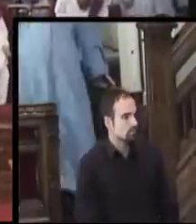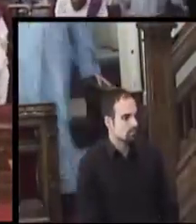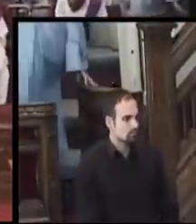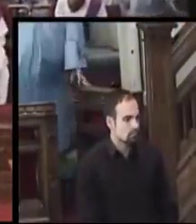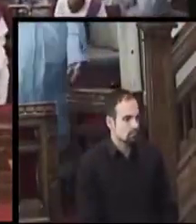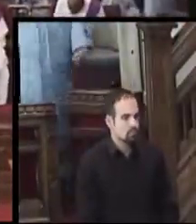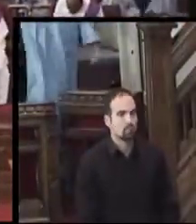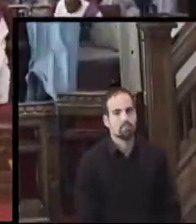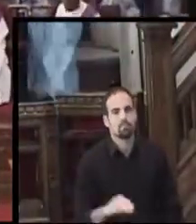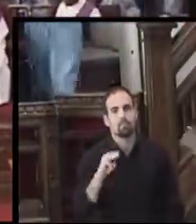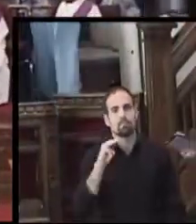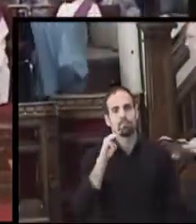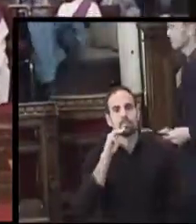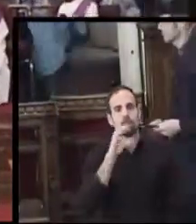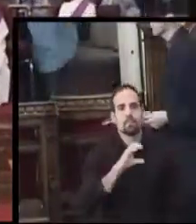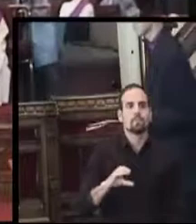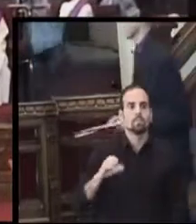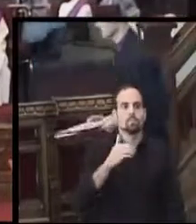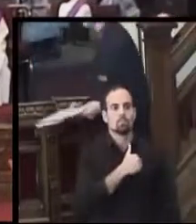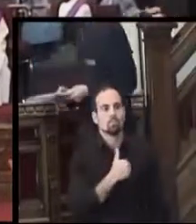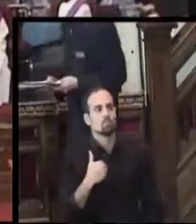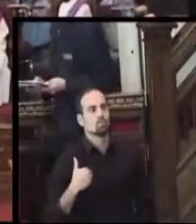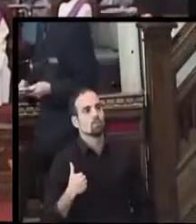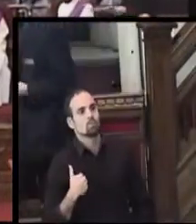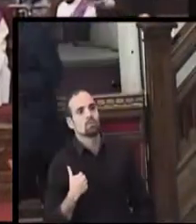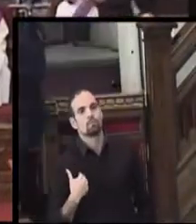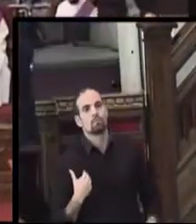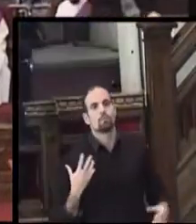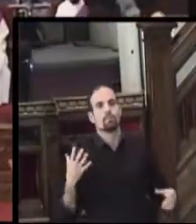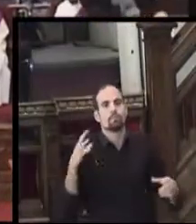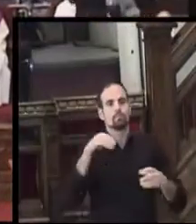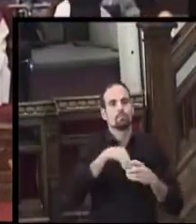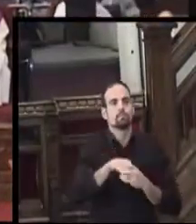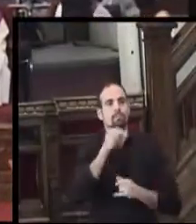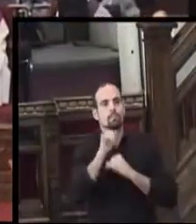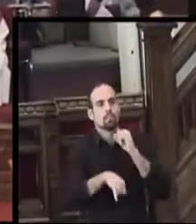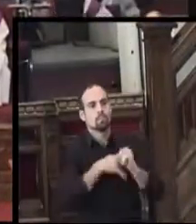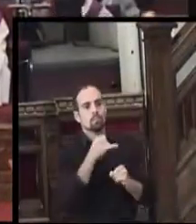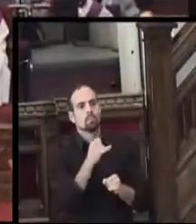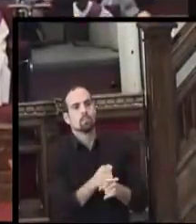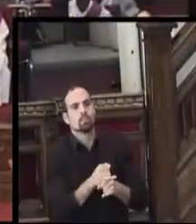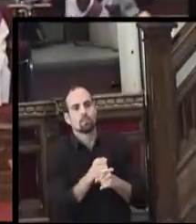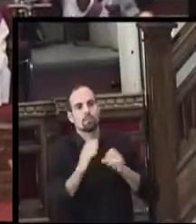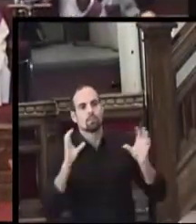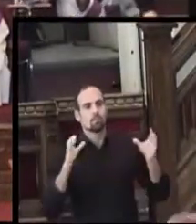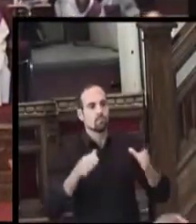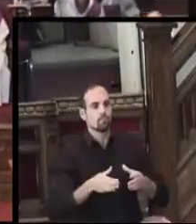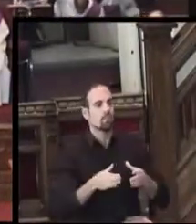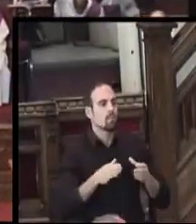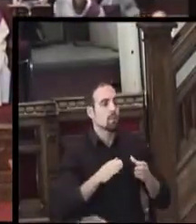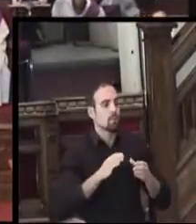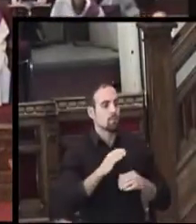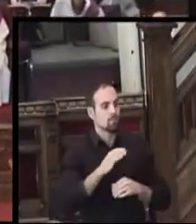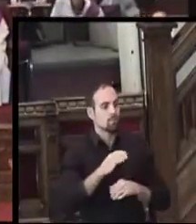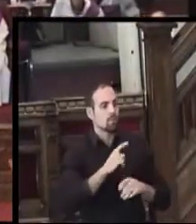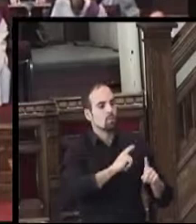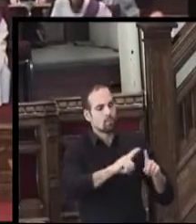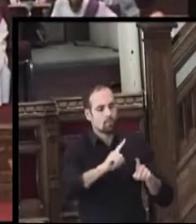MCC Toronto is part of an international denomination of Metropolitan Community Churches. In